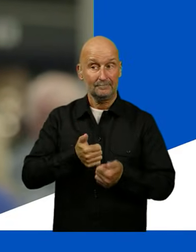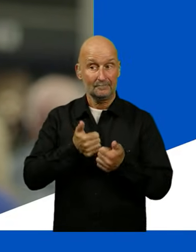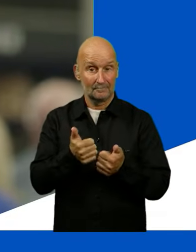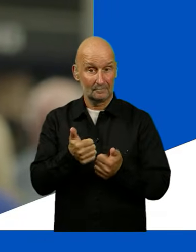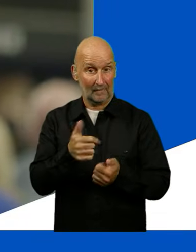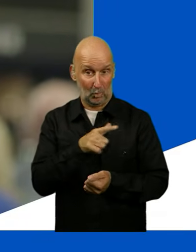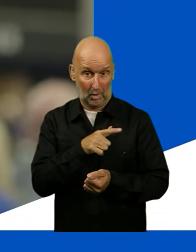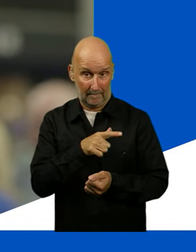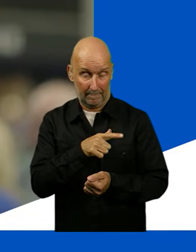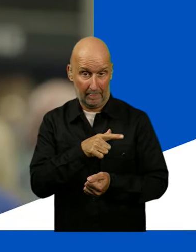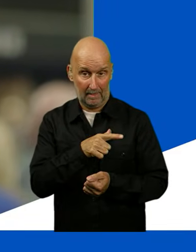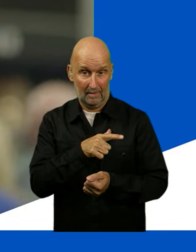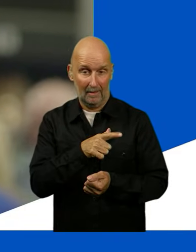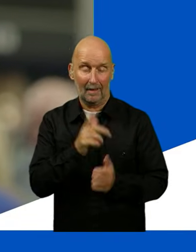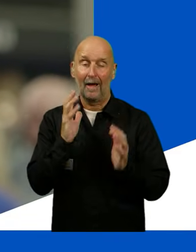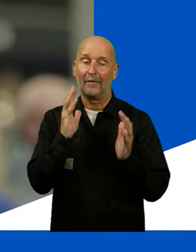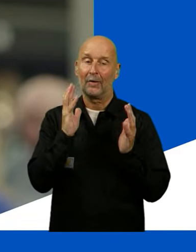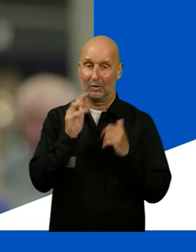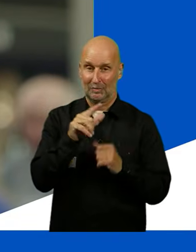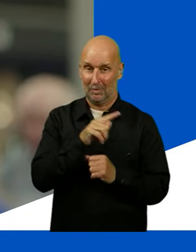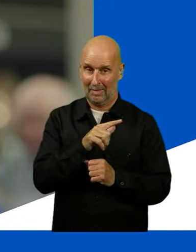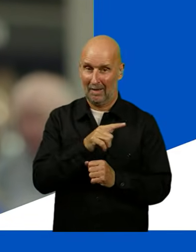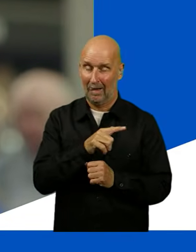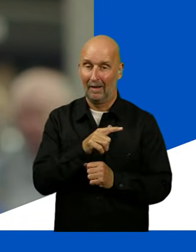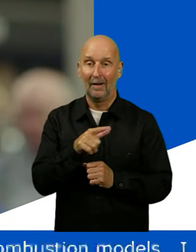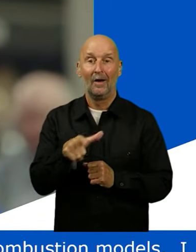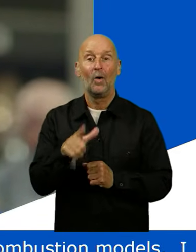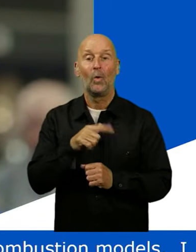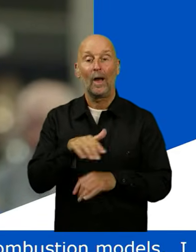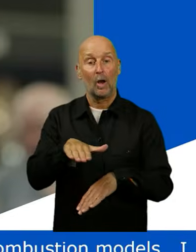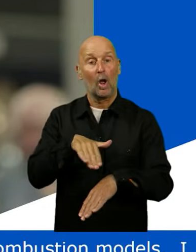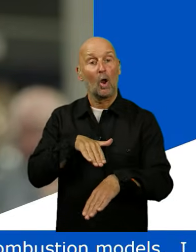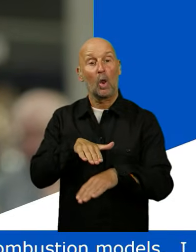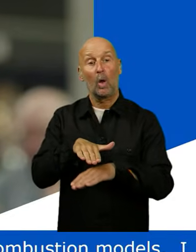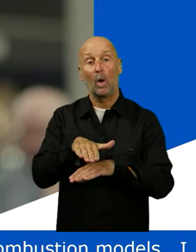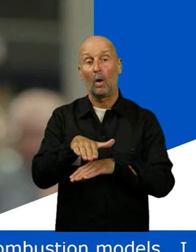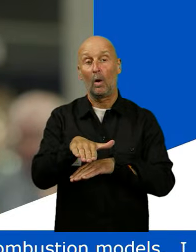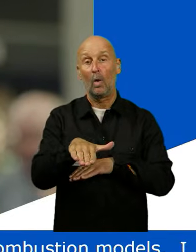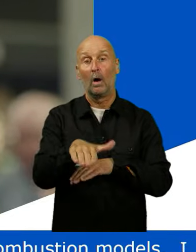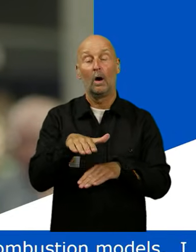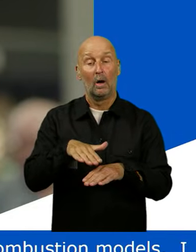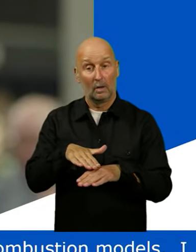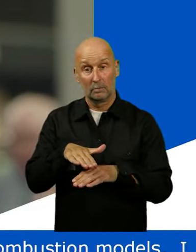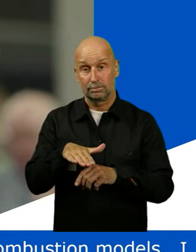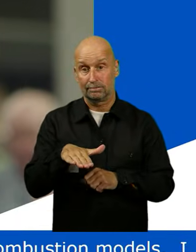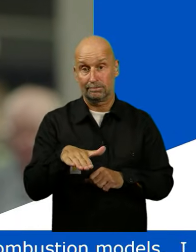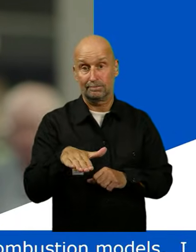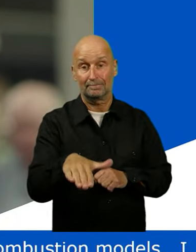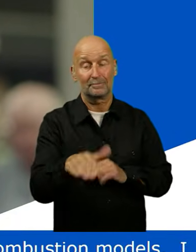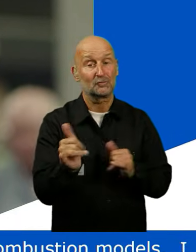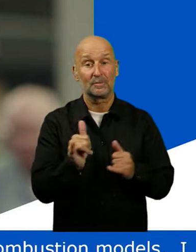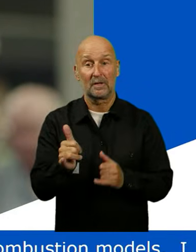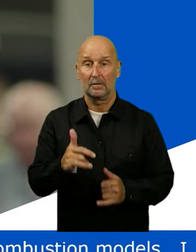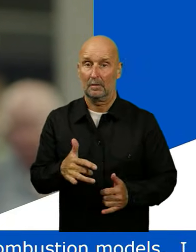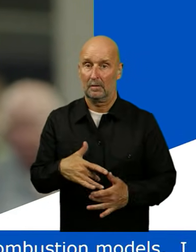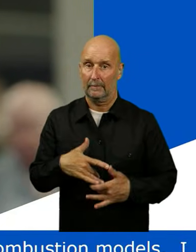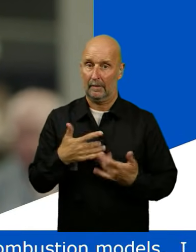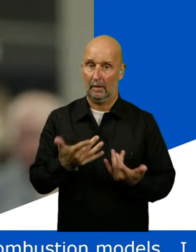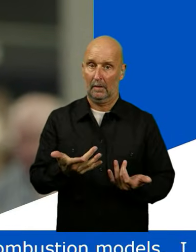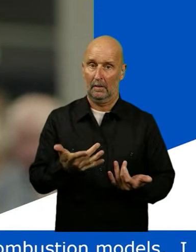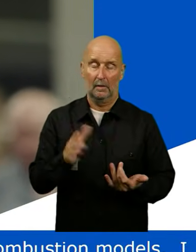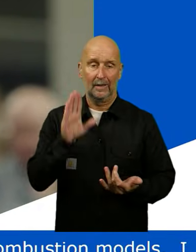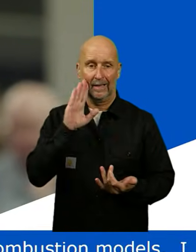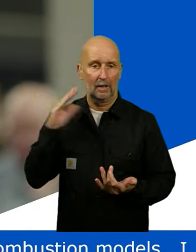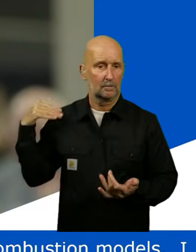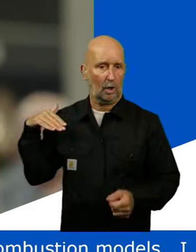way. But I hear the concern that when they're at low speed, you can sometimes feel that you're not going to hear